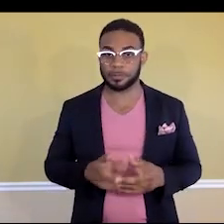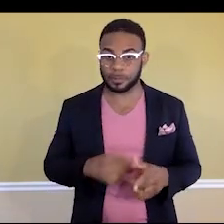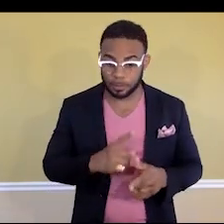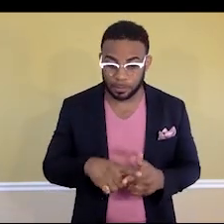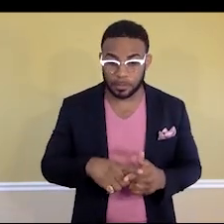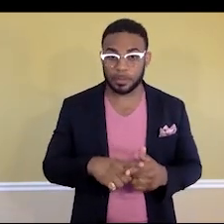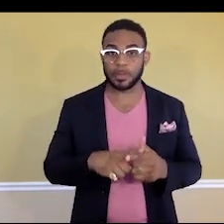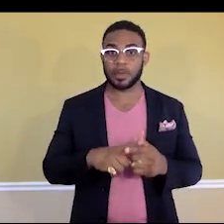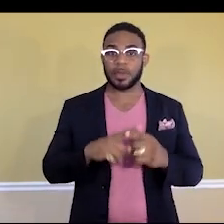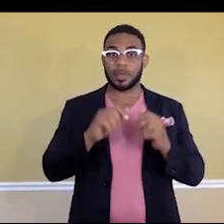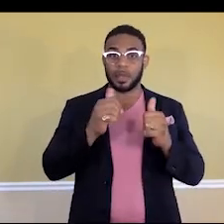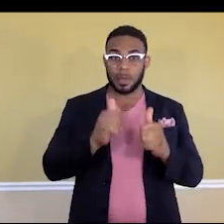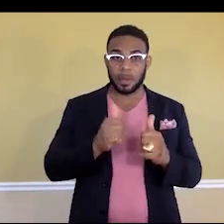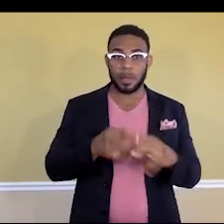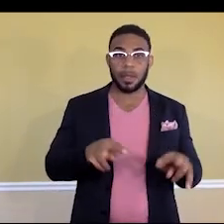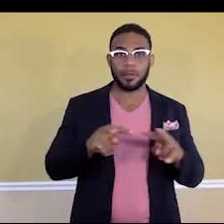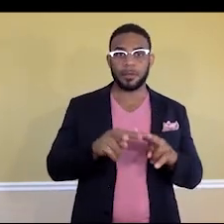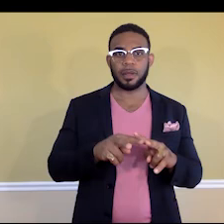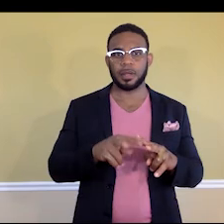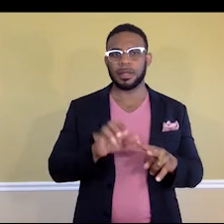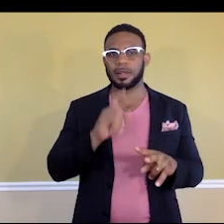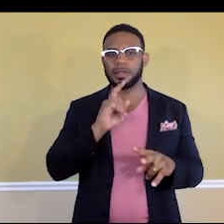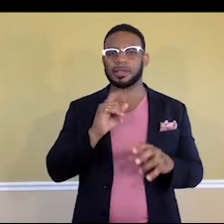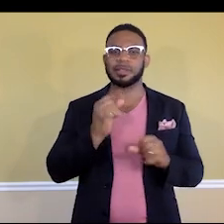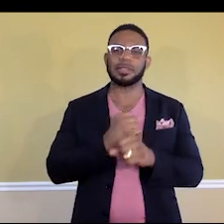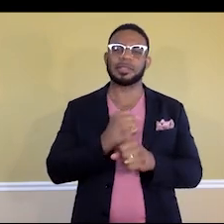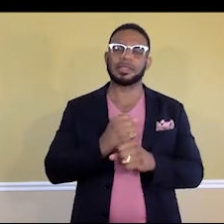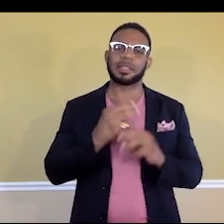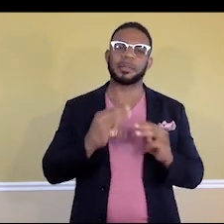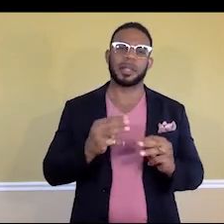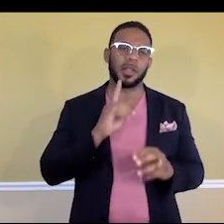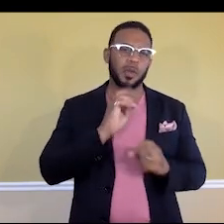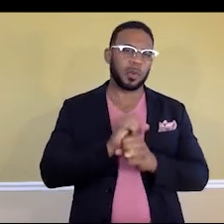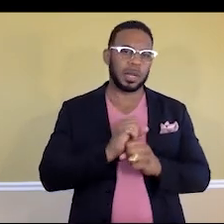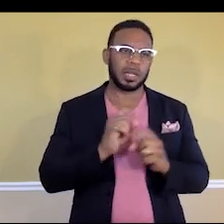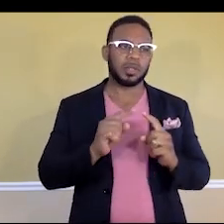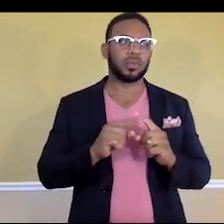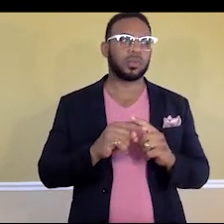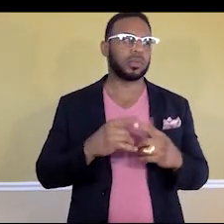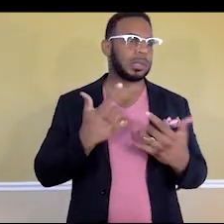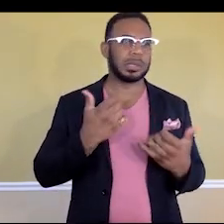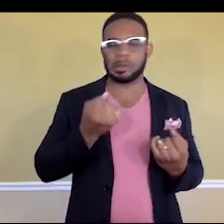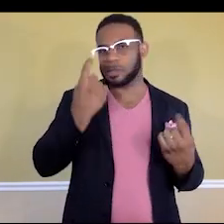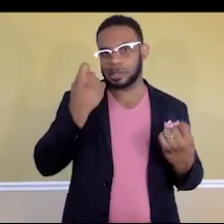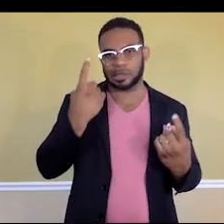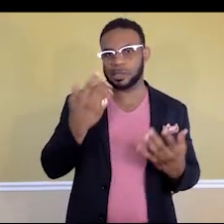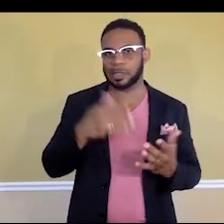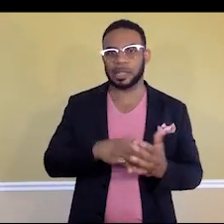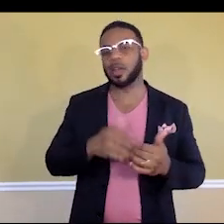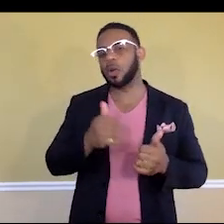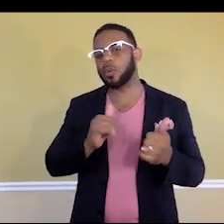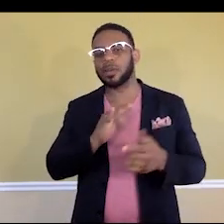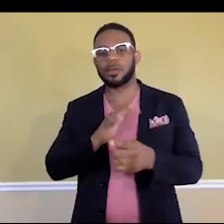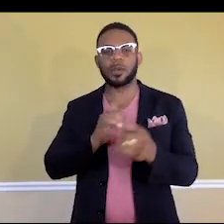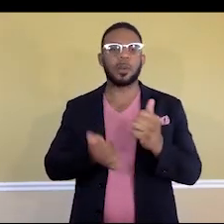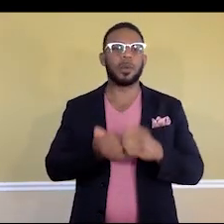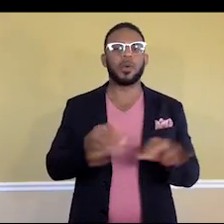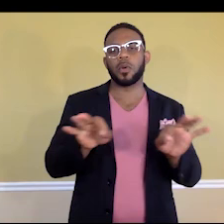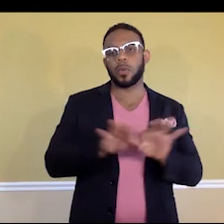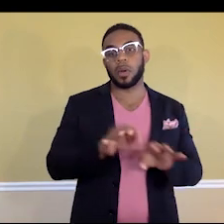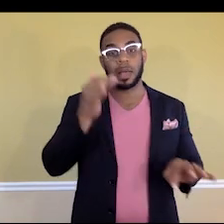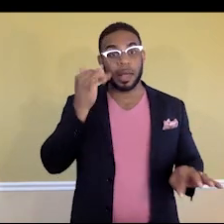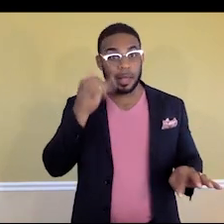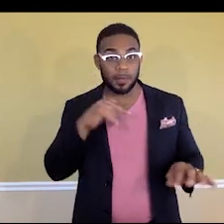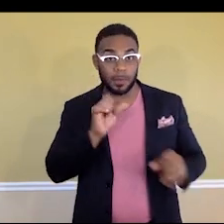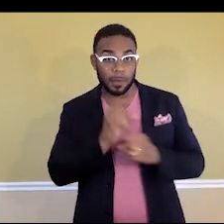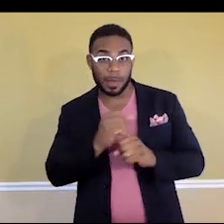then shapely values, this is a statistical method really to just understand again which features are most important. If